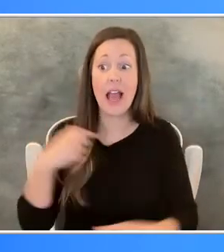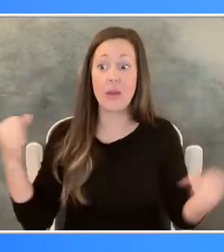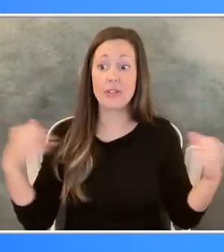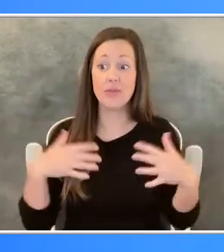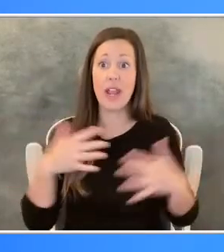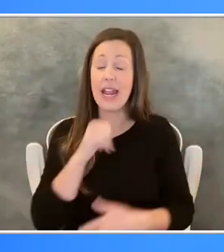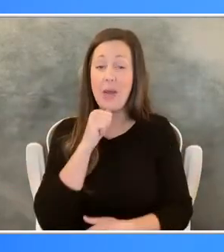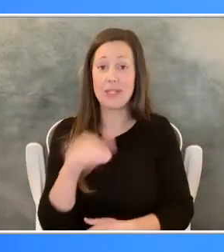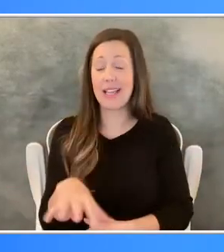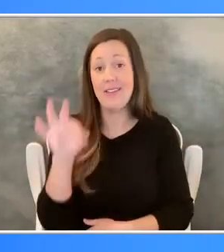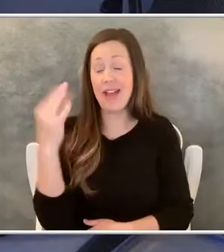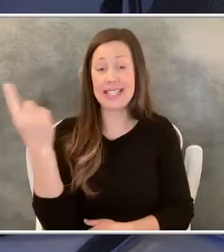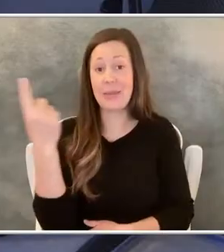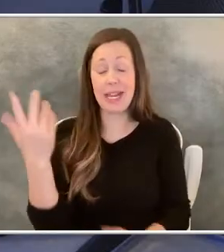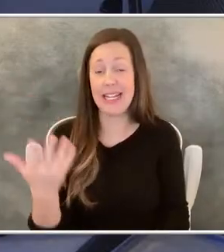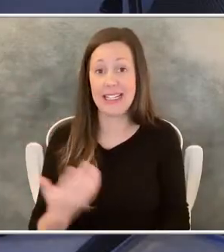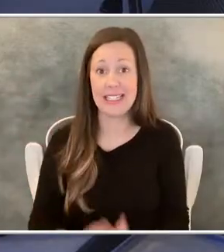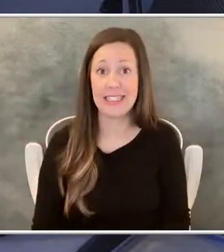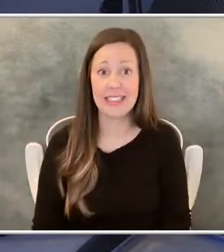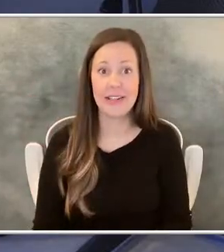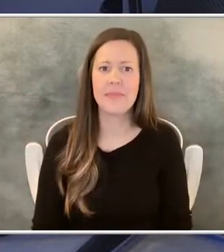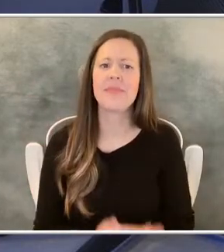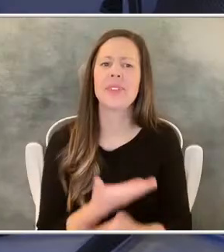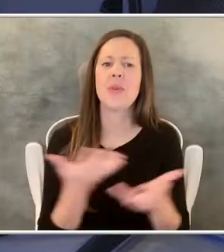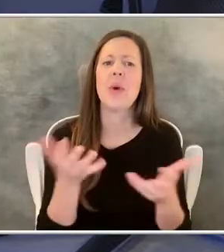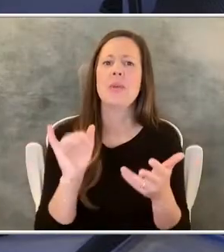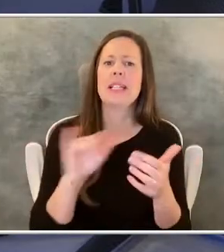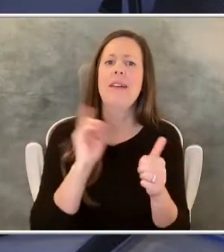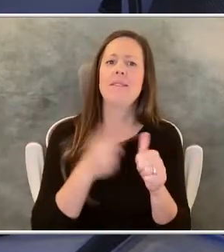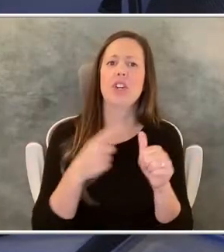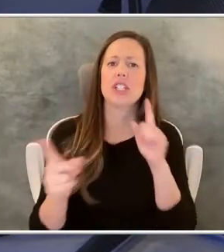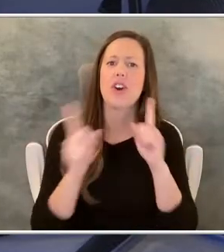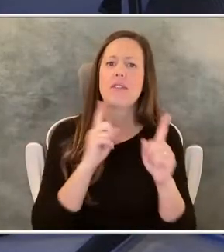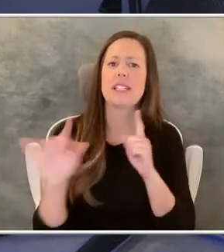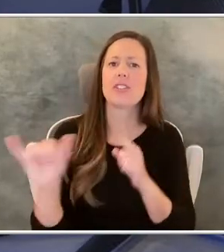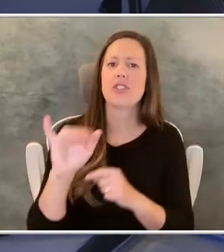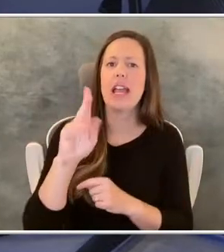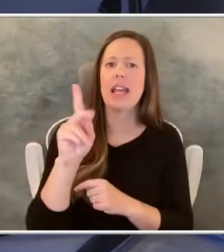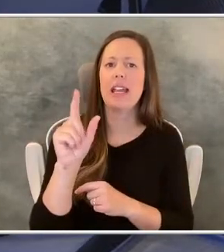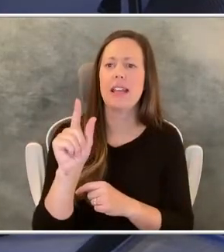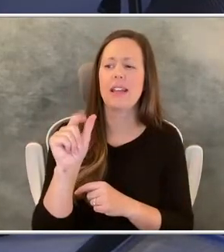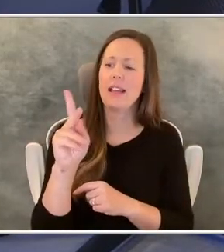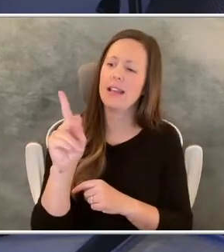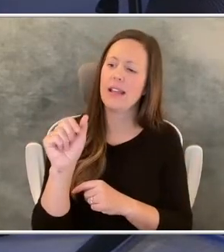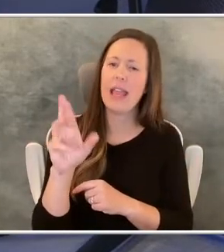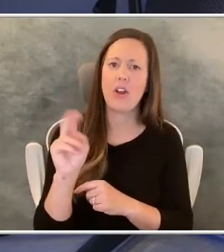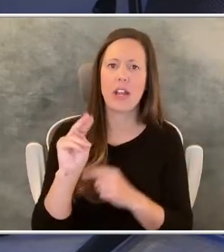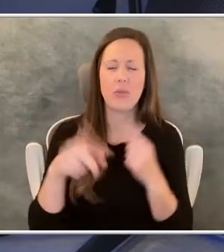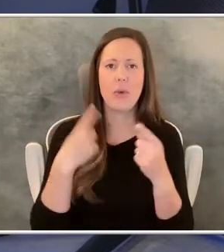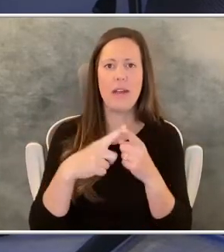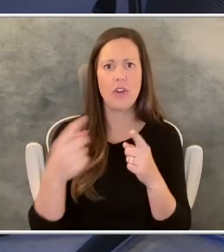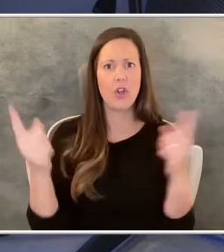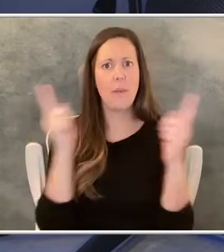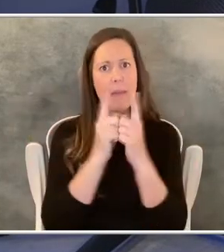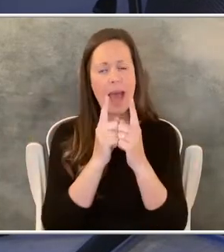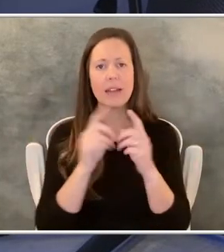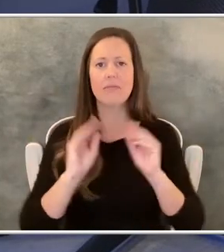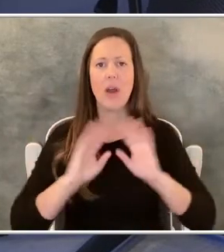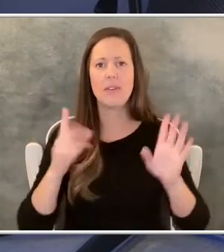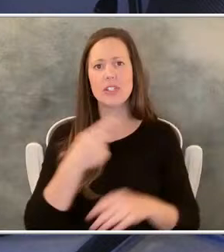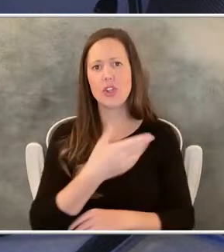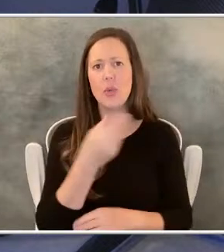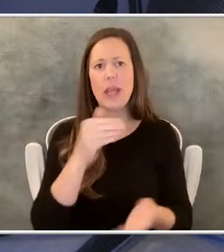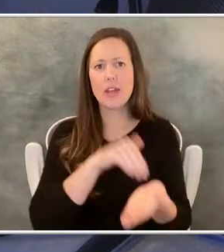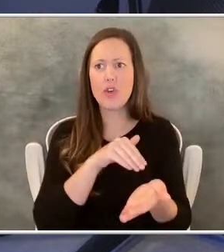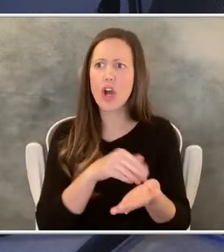find a donor. What was that first conversation like? Karen, jump in and kind of, when you're brought into this, you and Dr. Singh obviously work